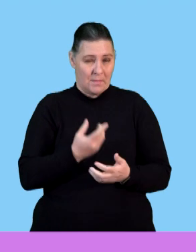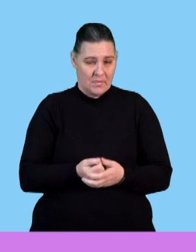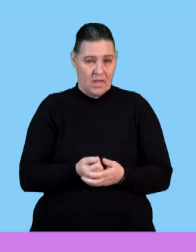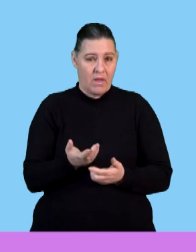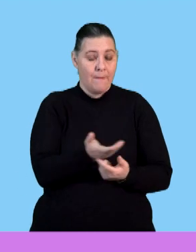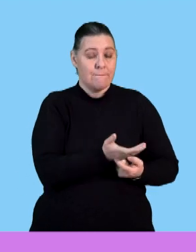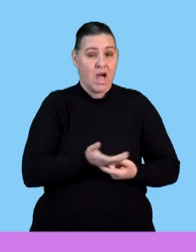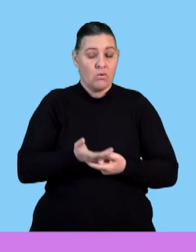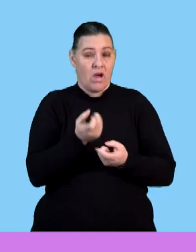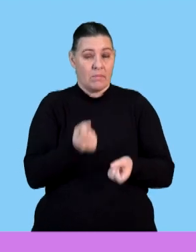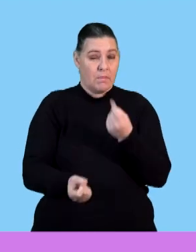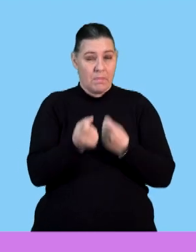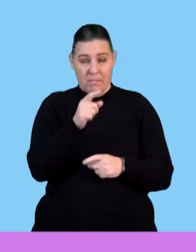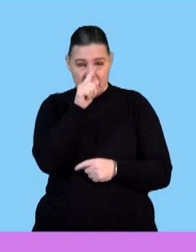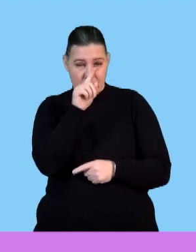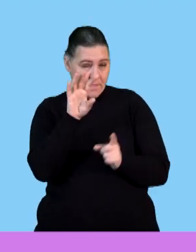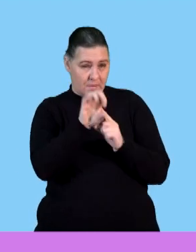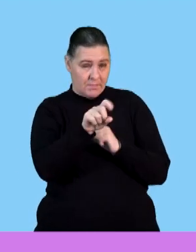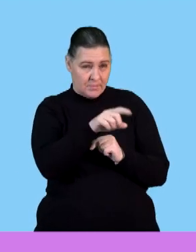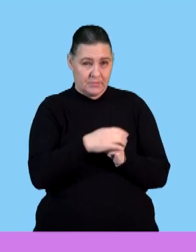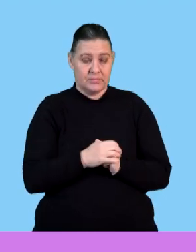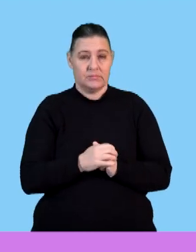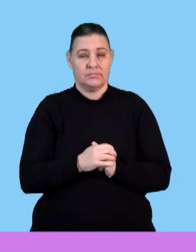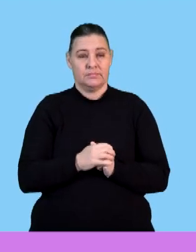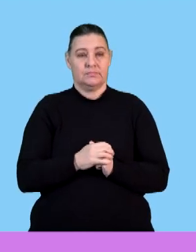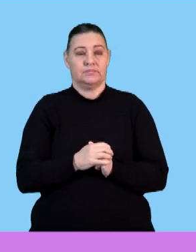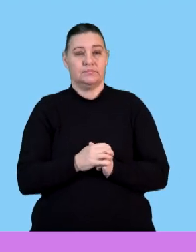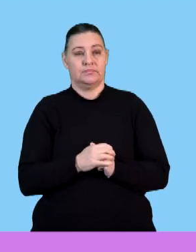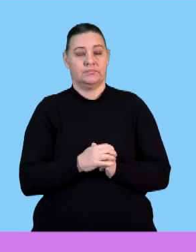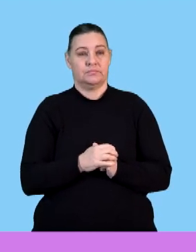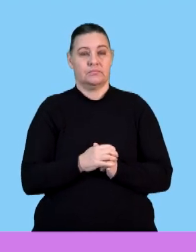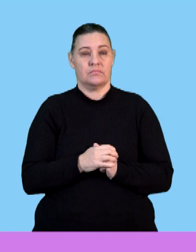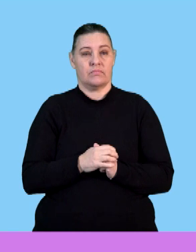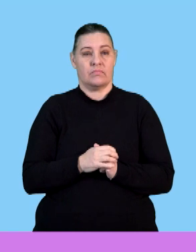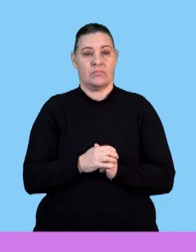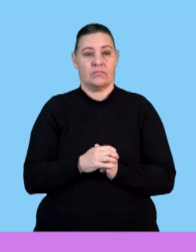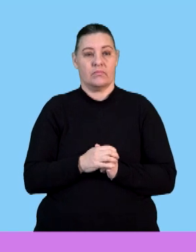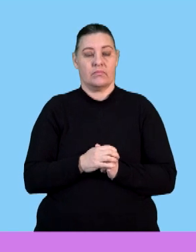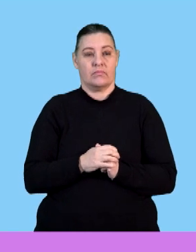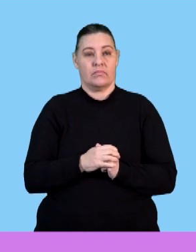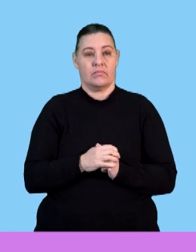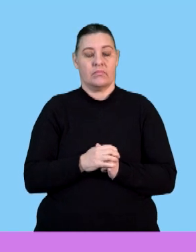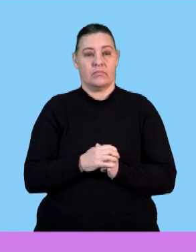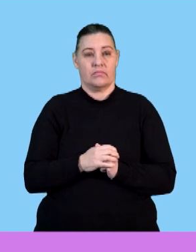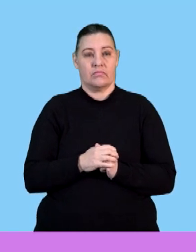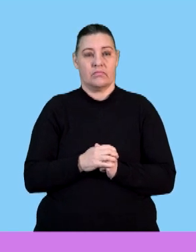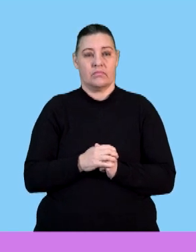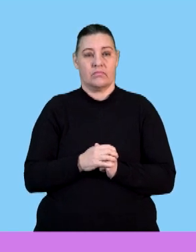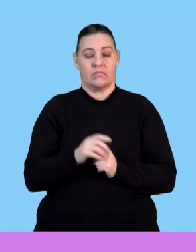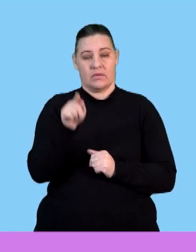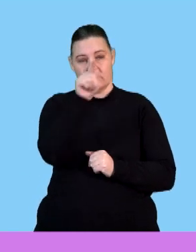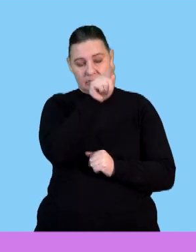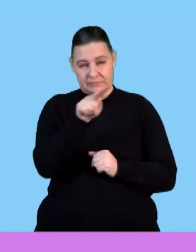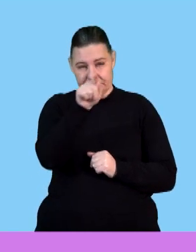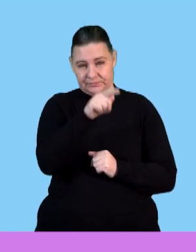we find the microwave popcorn, I'm going to get rid of this thing quickly. There we are. The microwave popcorn right here, there's the A we